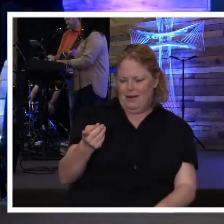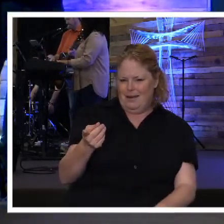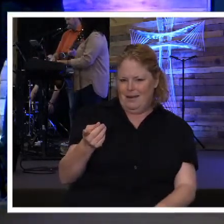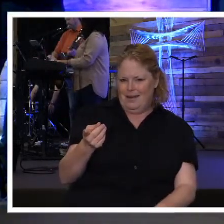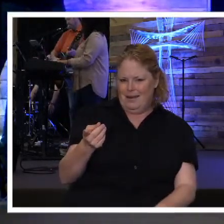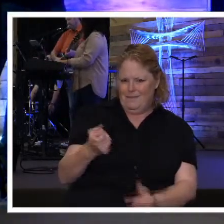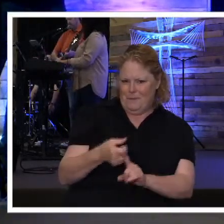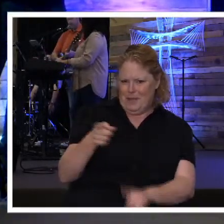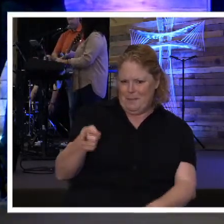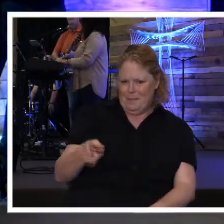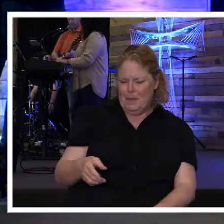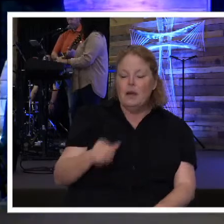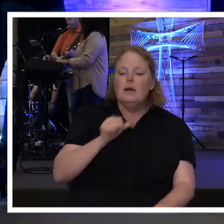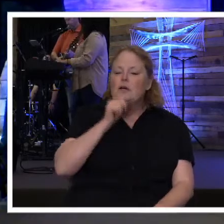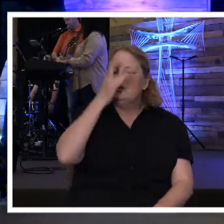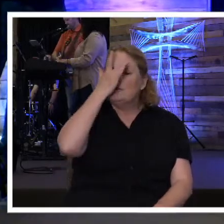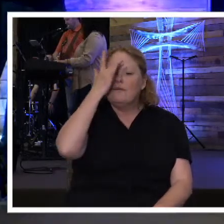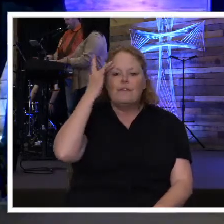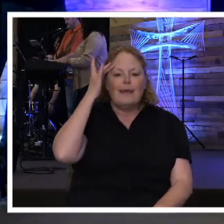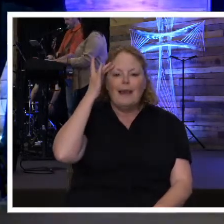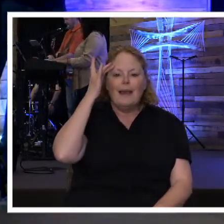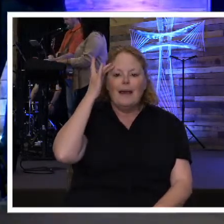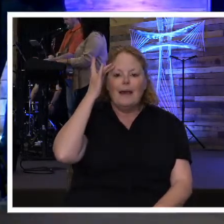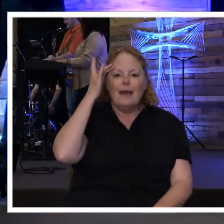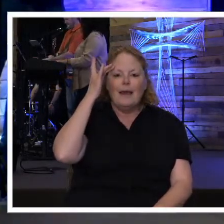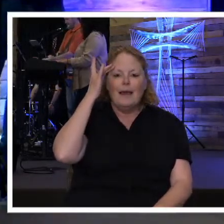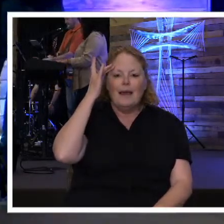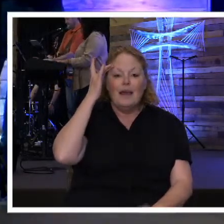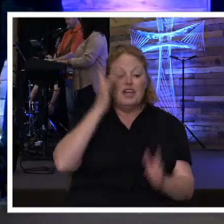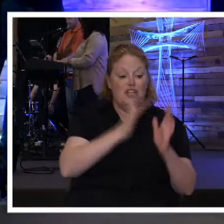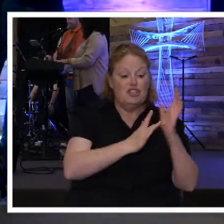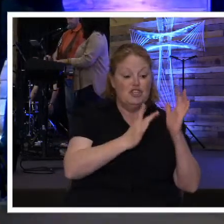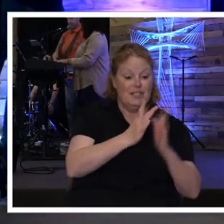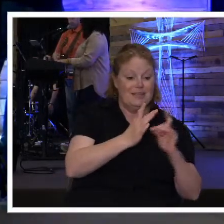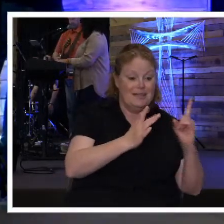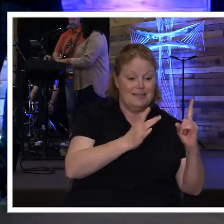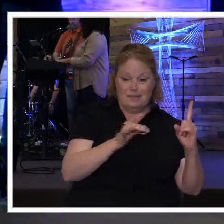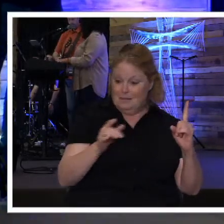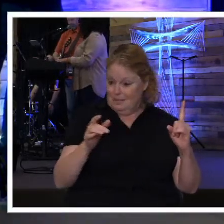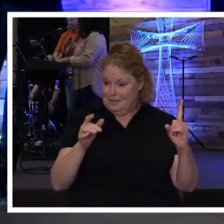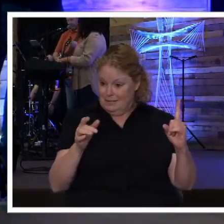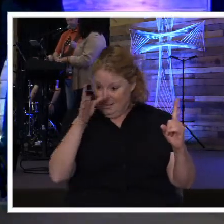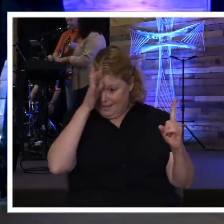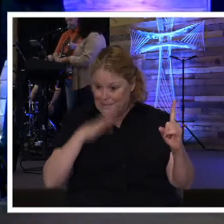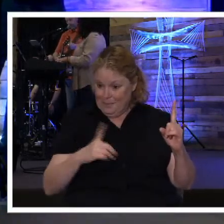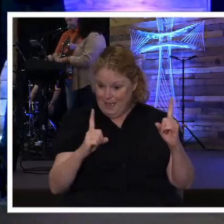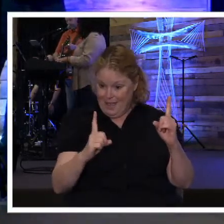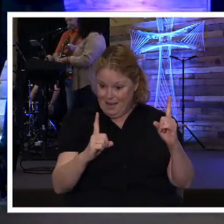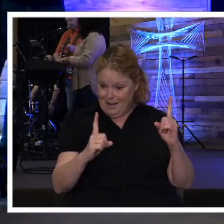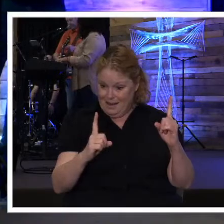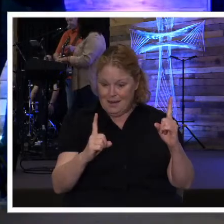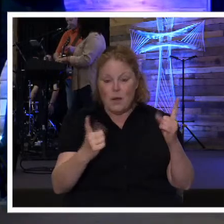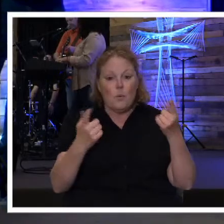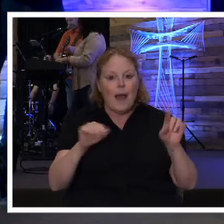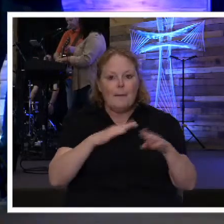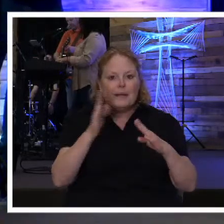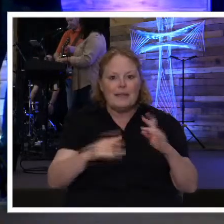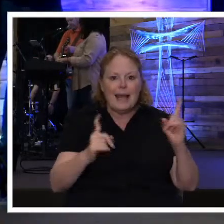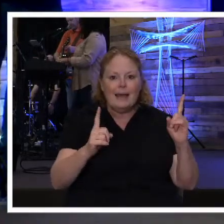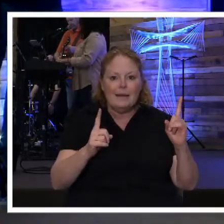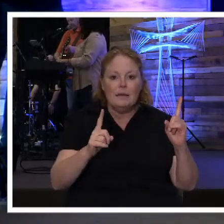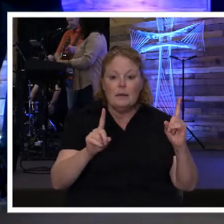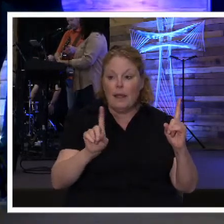Don't ever forget that after this encounter, the rich young ruler went away and was not saved.